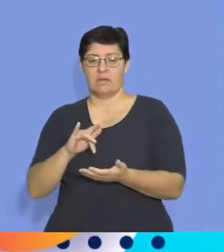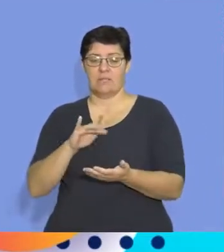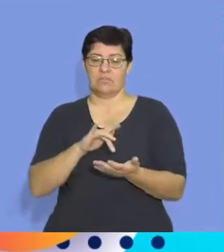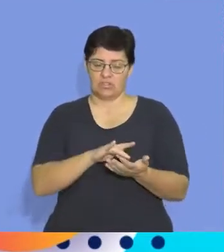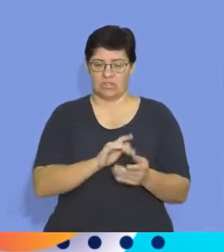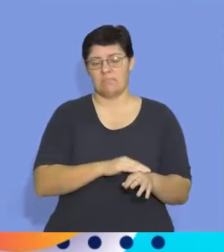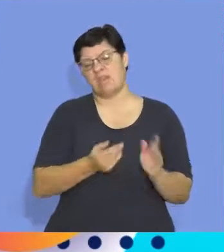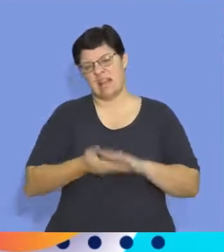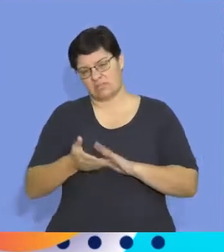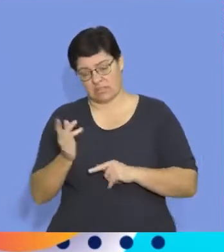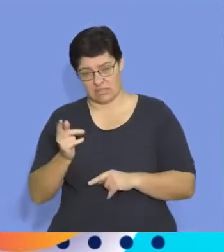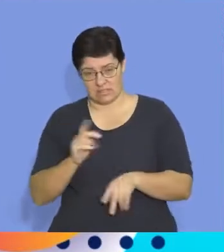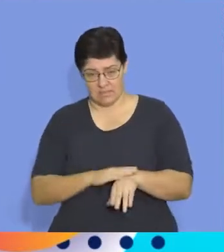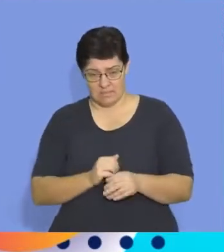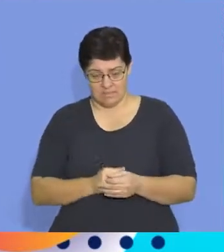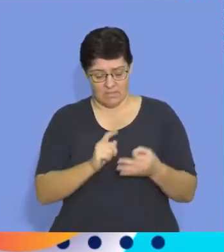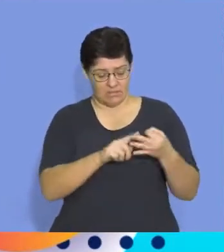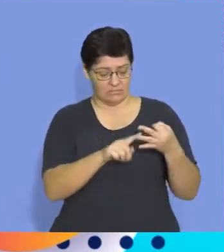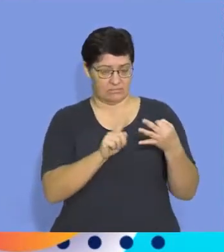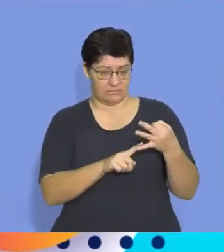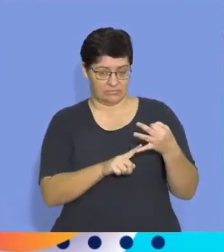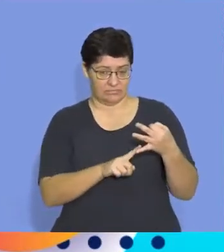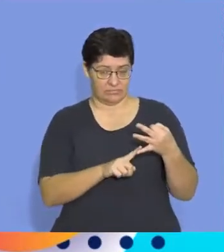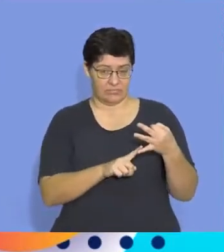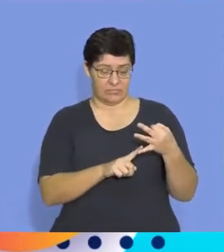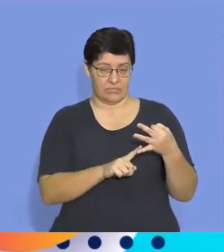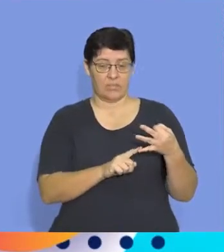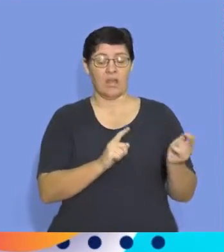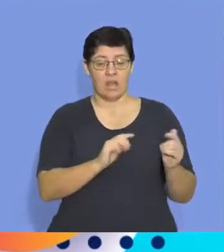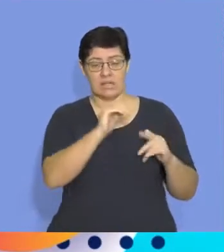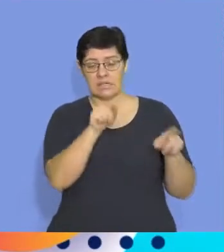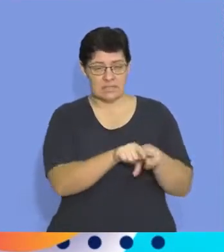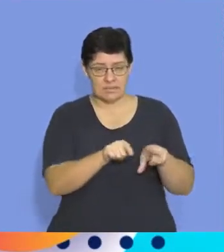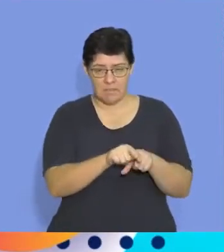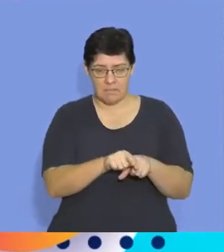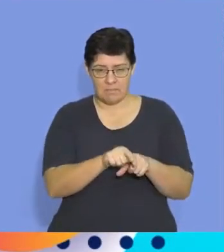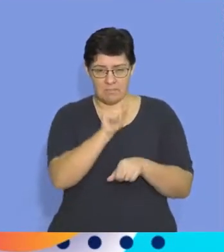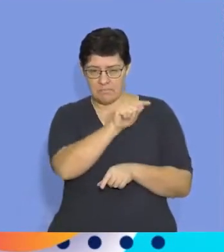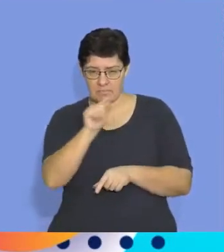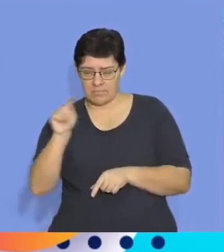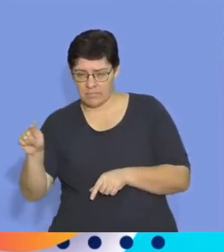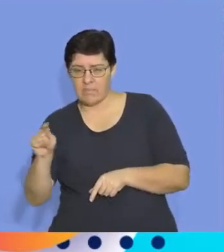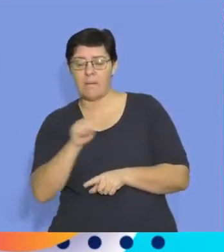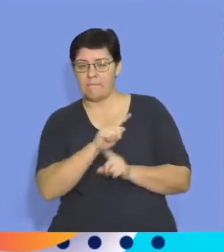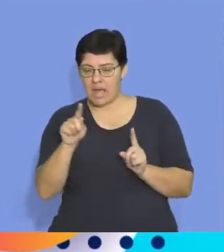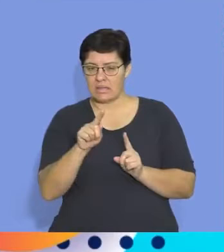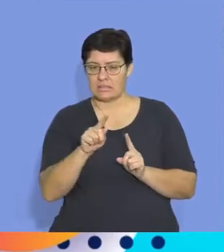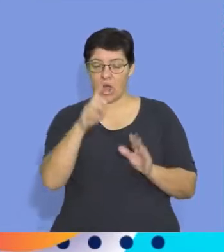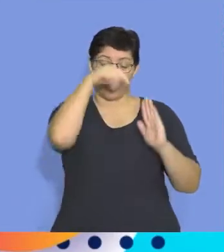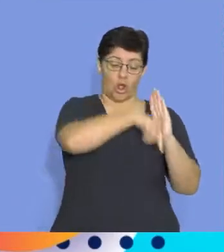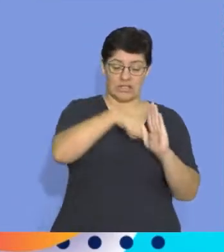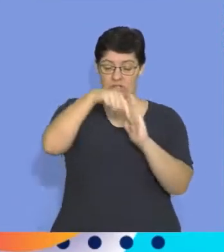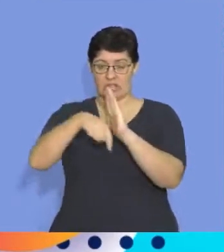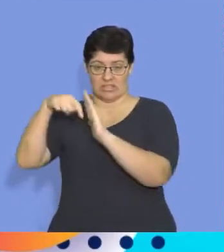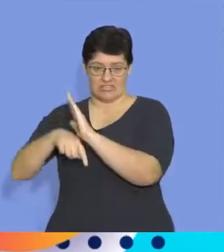acceleration time. Shapes are the same. We just need to be able to put them into different contexts.